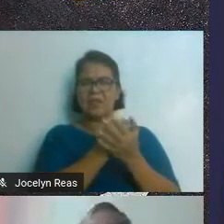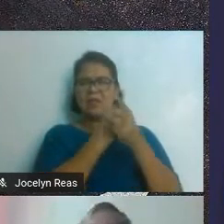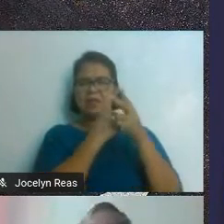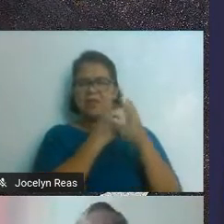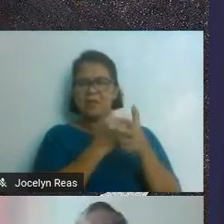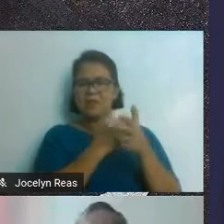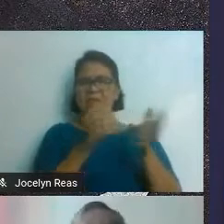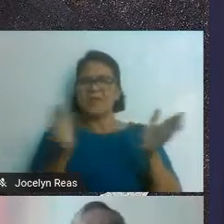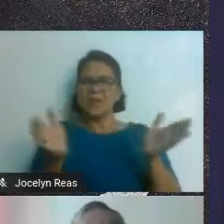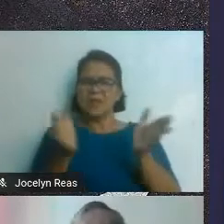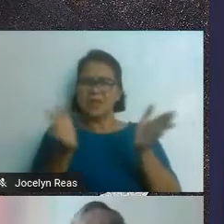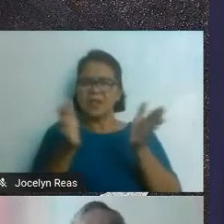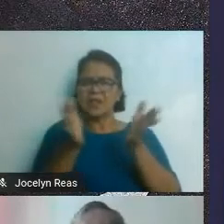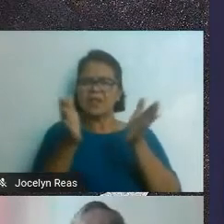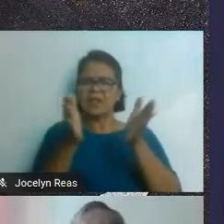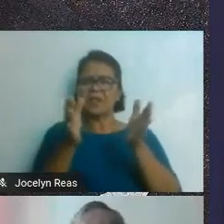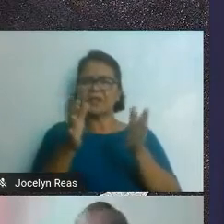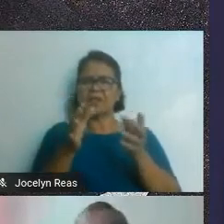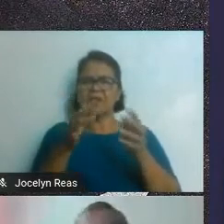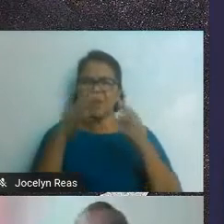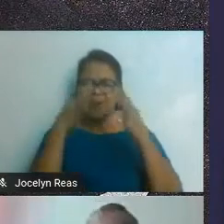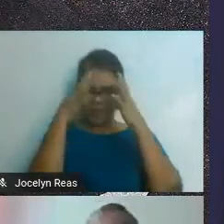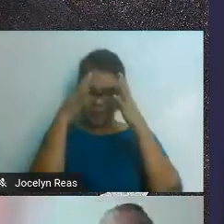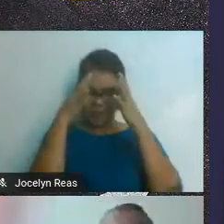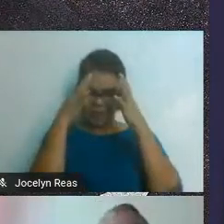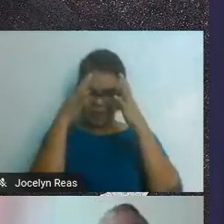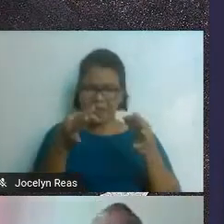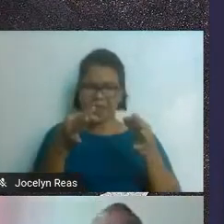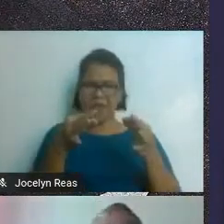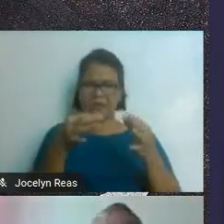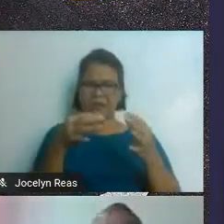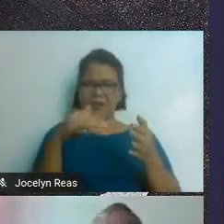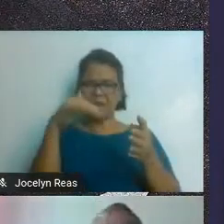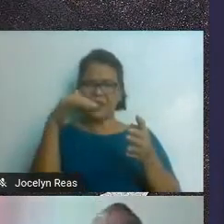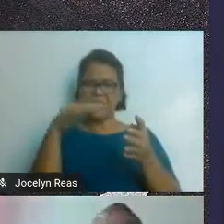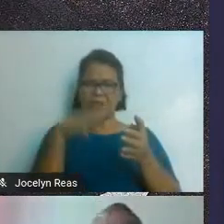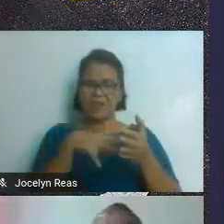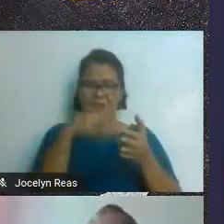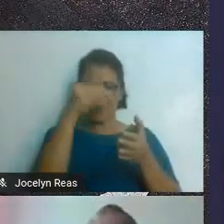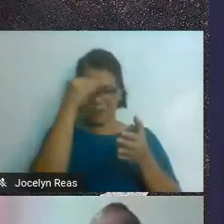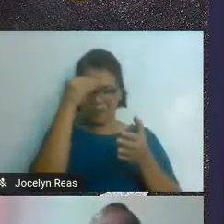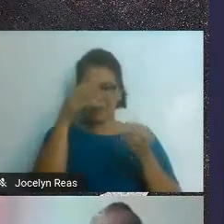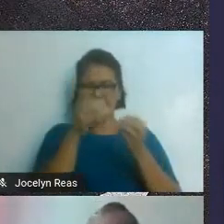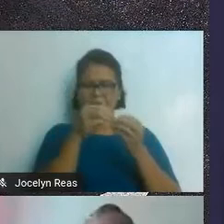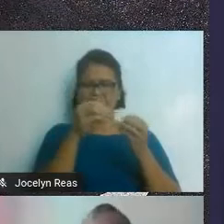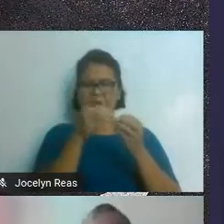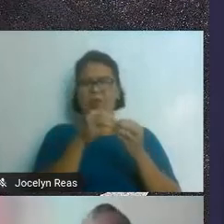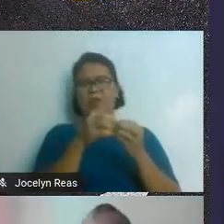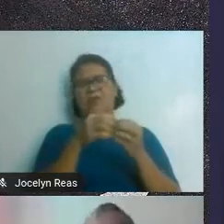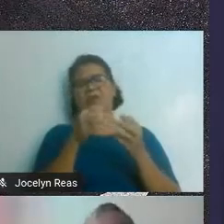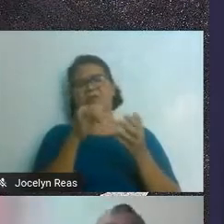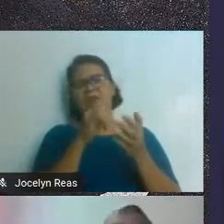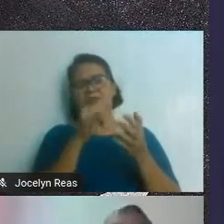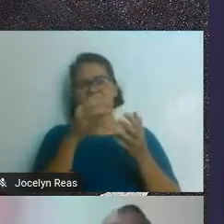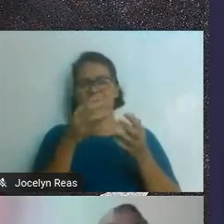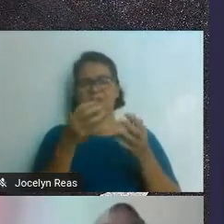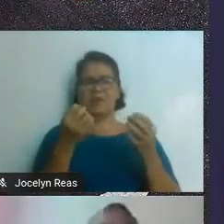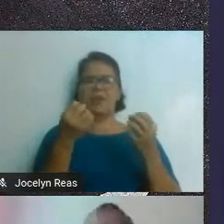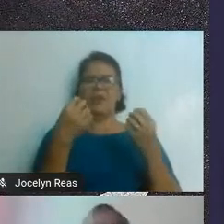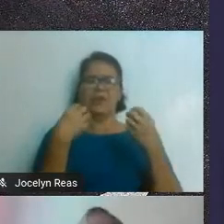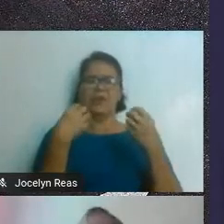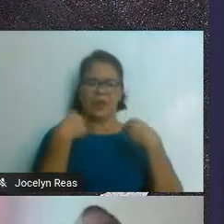students' choice and voice. Again, yung sabi ko, the different learning modalities that the learners will choose has to